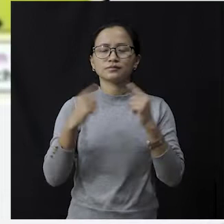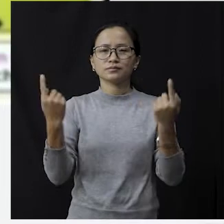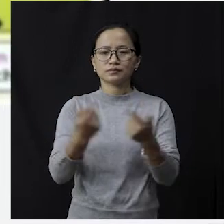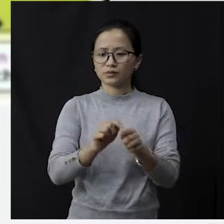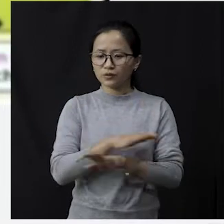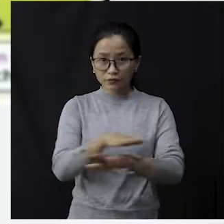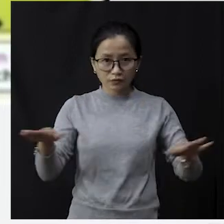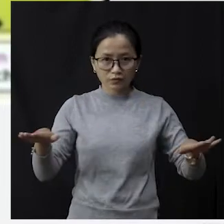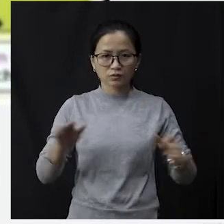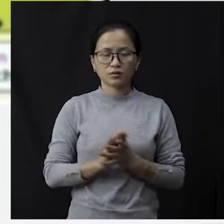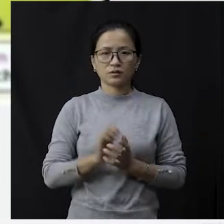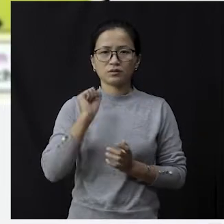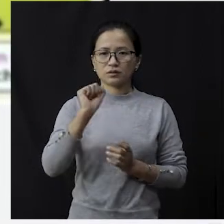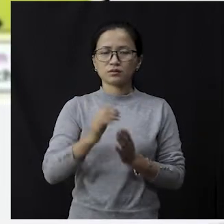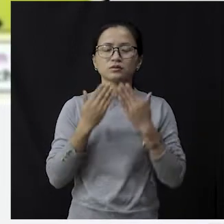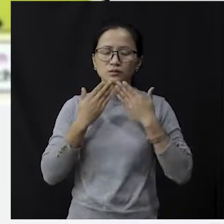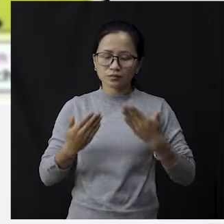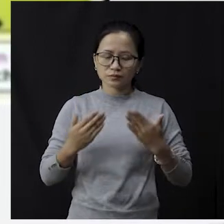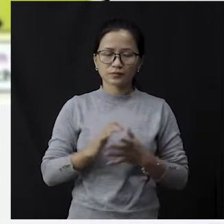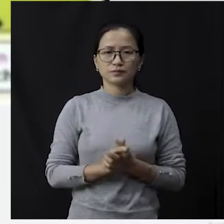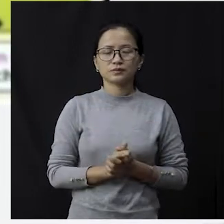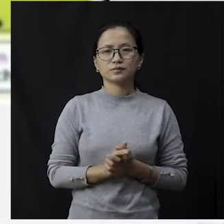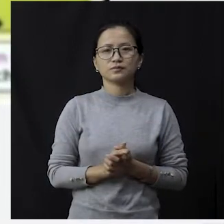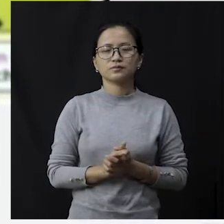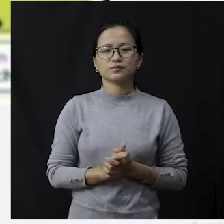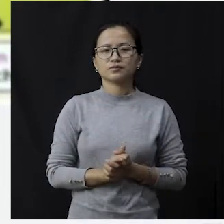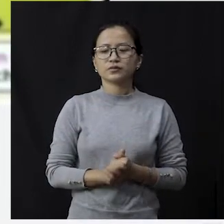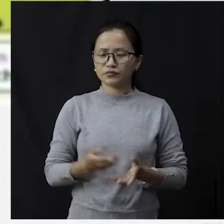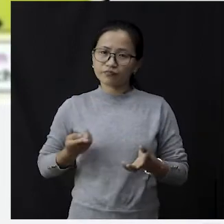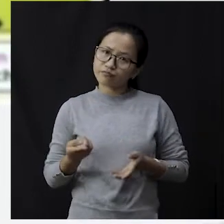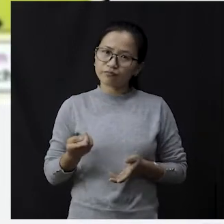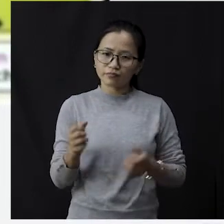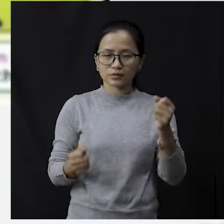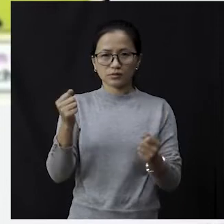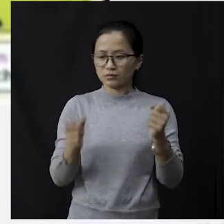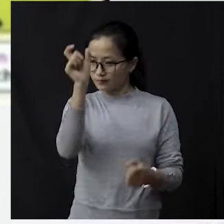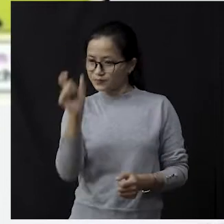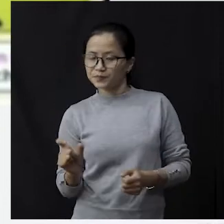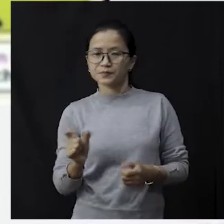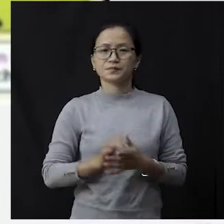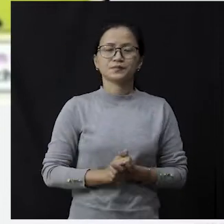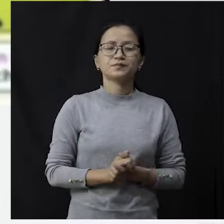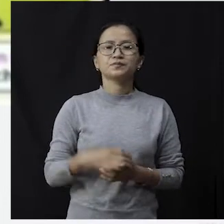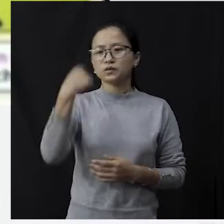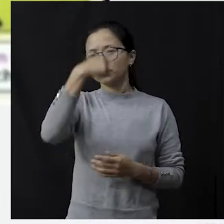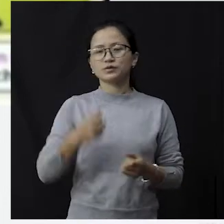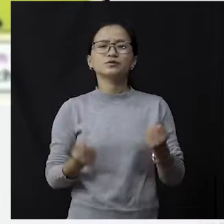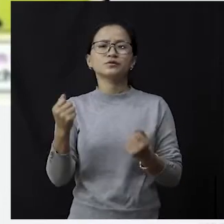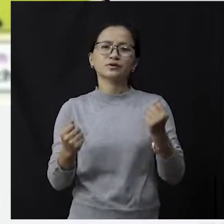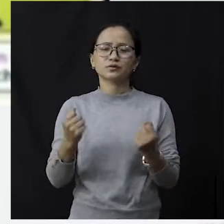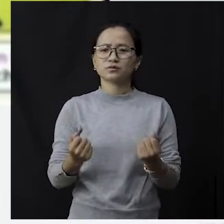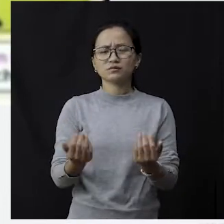the floors in your school. Yes or no? And even the bus driver, you also meet the bus driver who drives